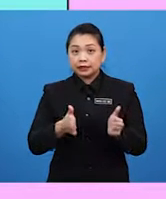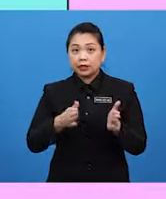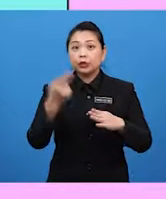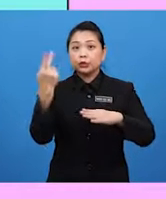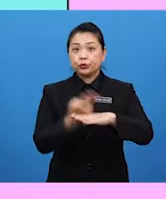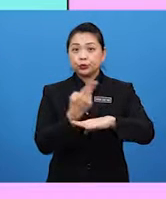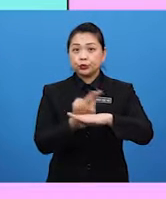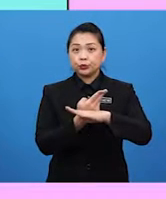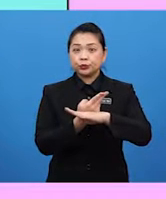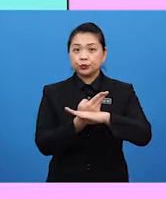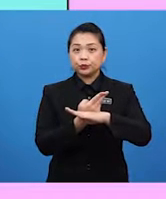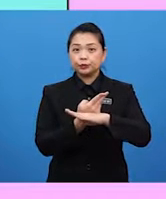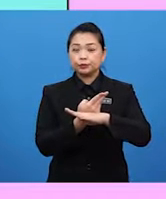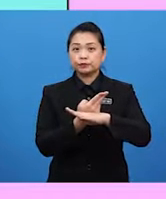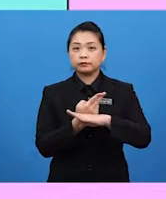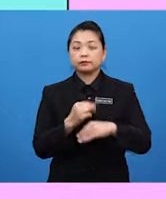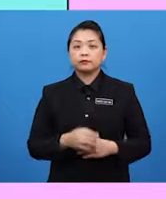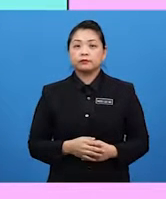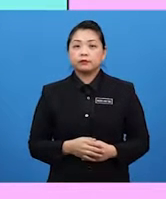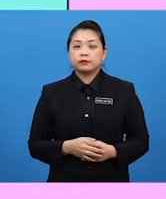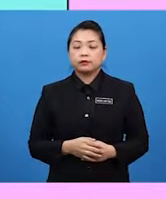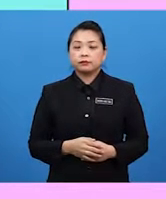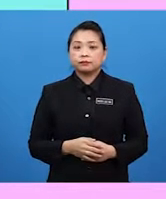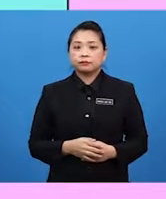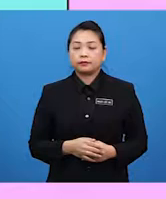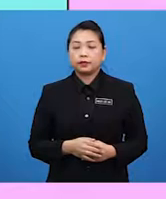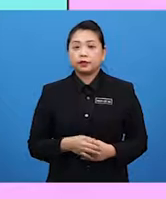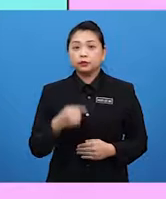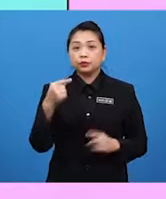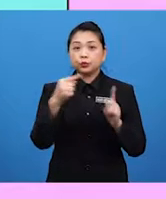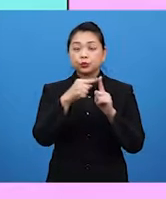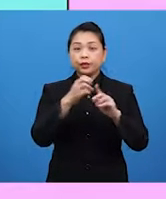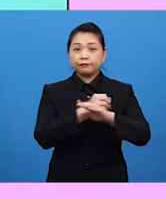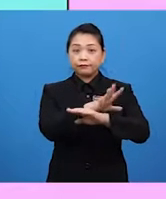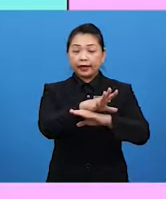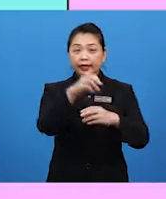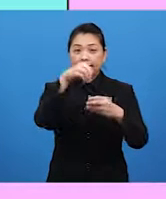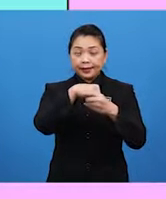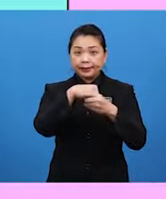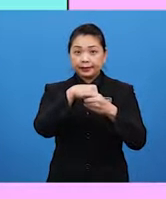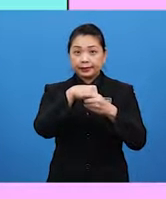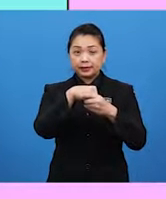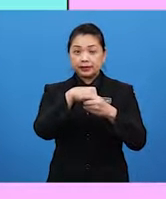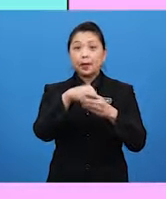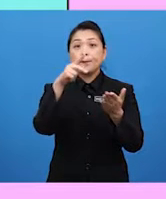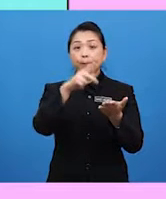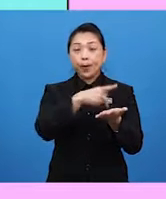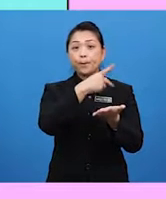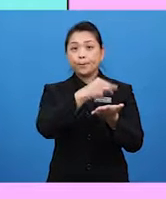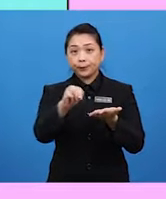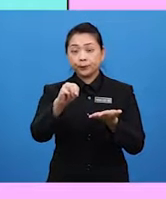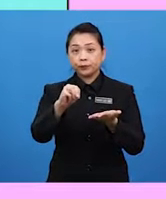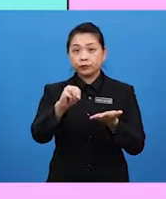an outrageous exaggeration used for effect in the poem. "Now were you struck